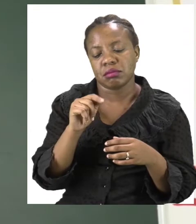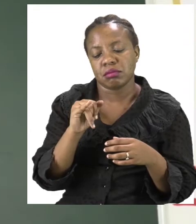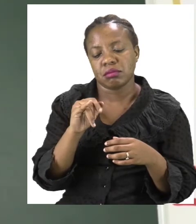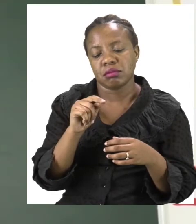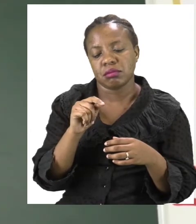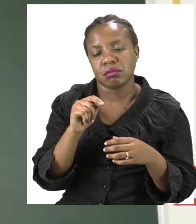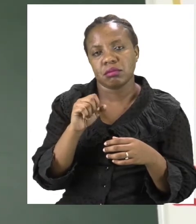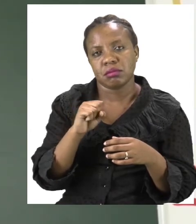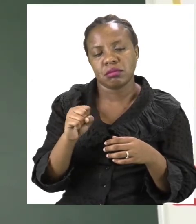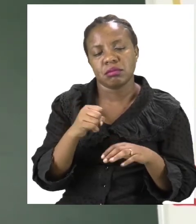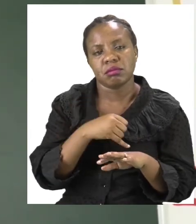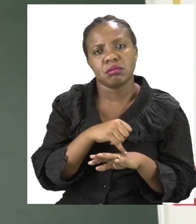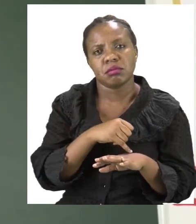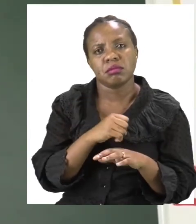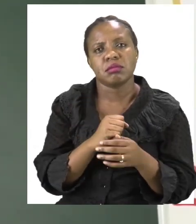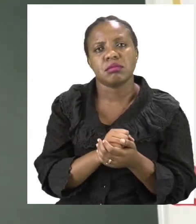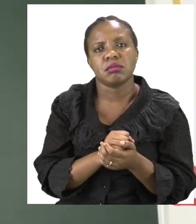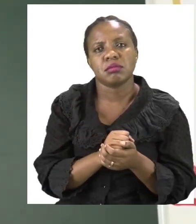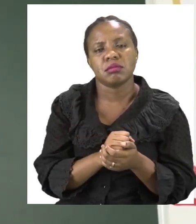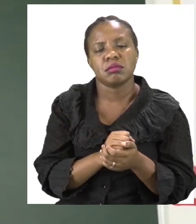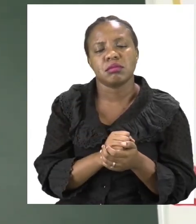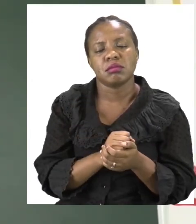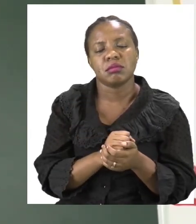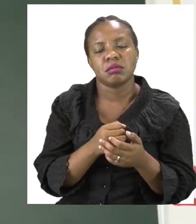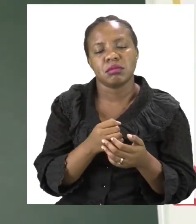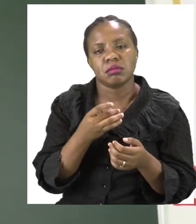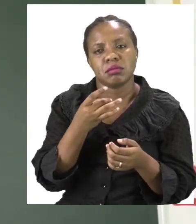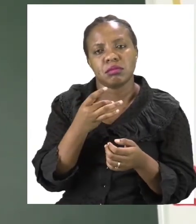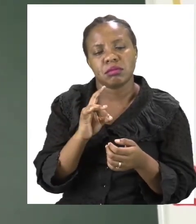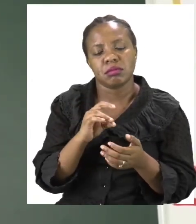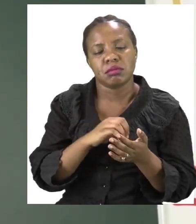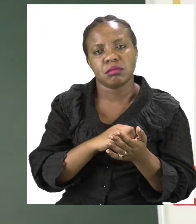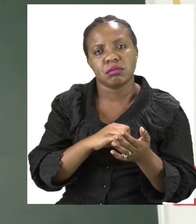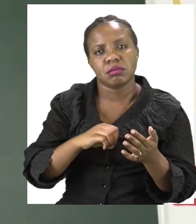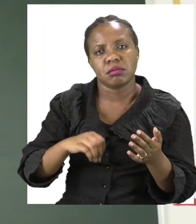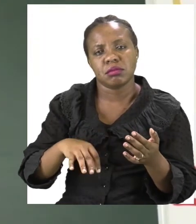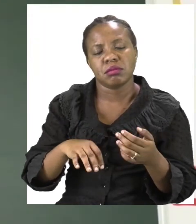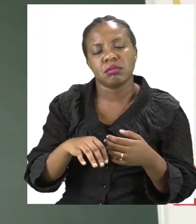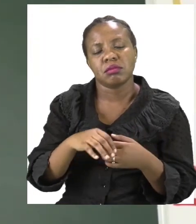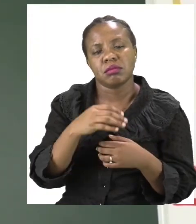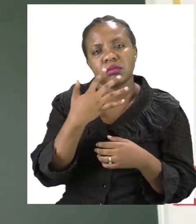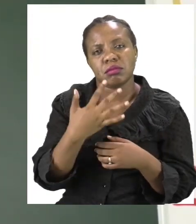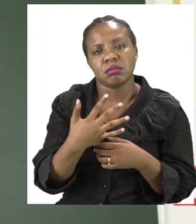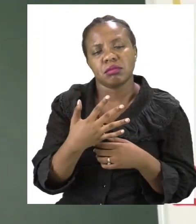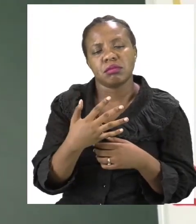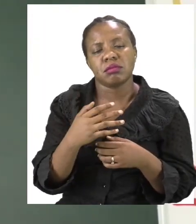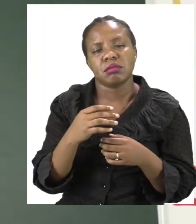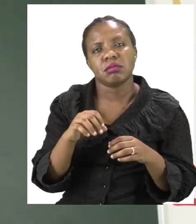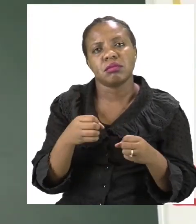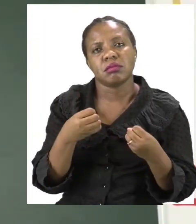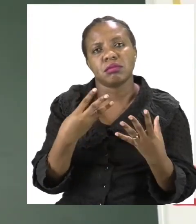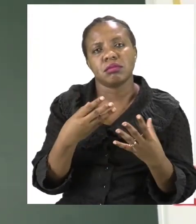are our units and we say 8 minus 5